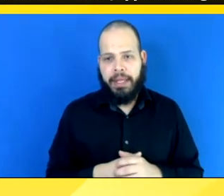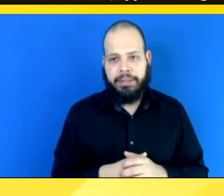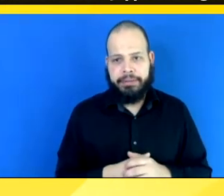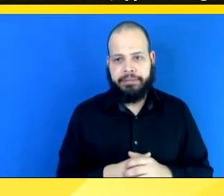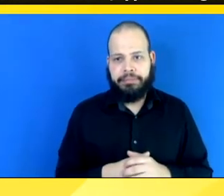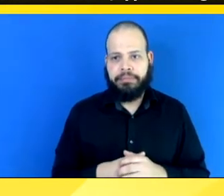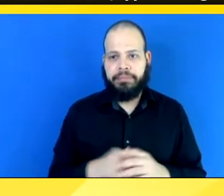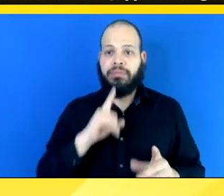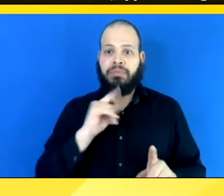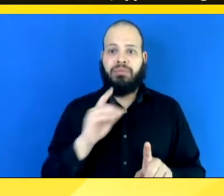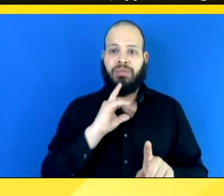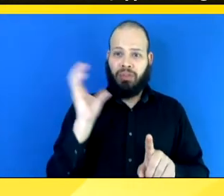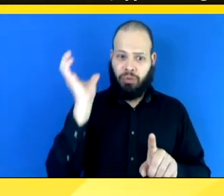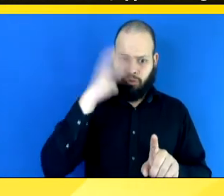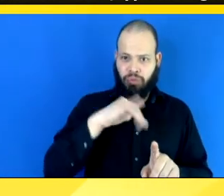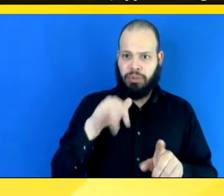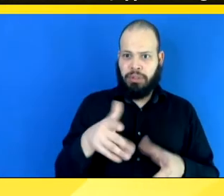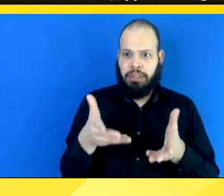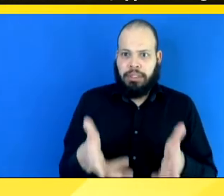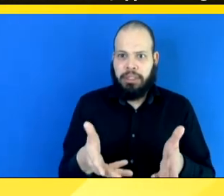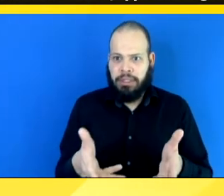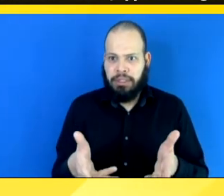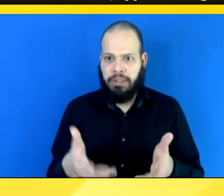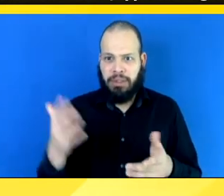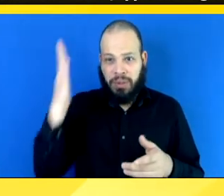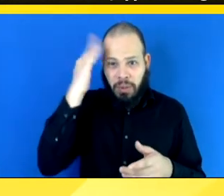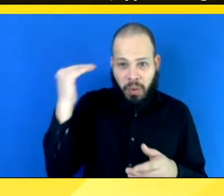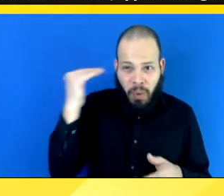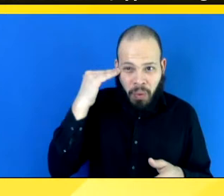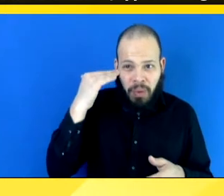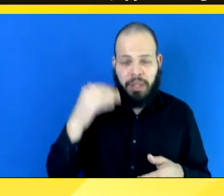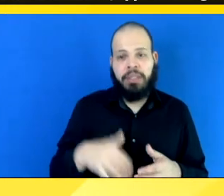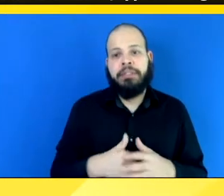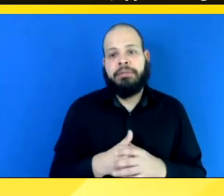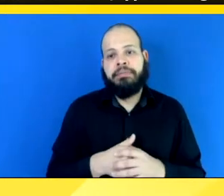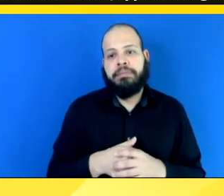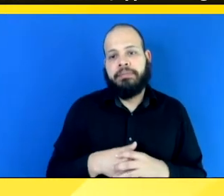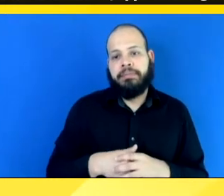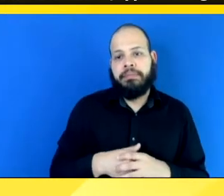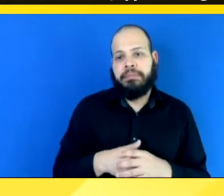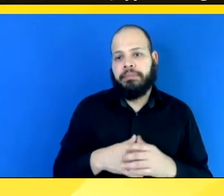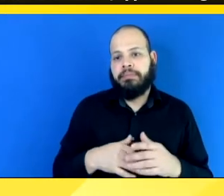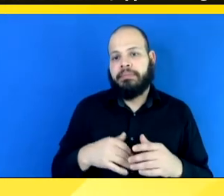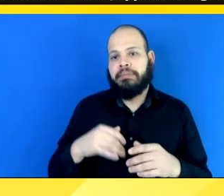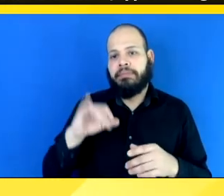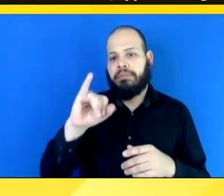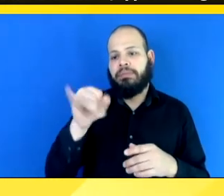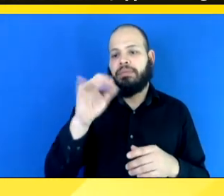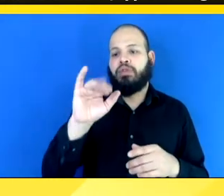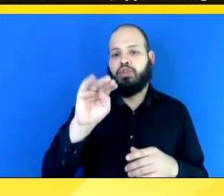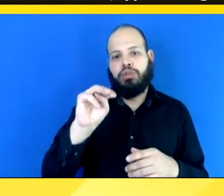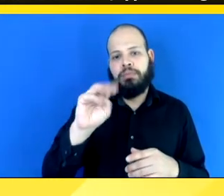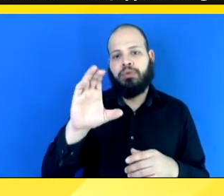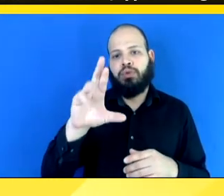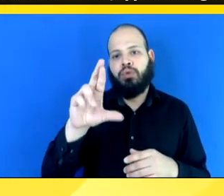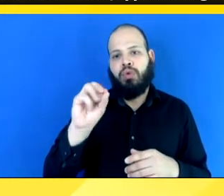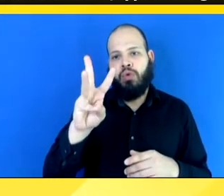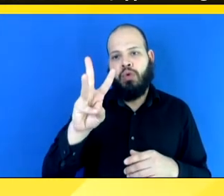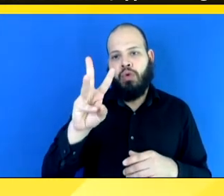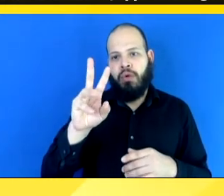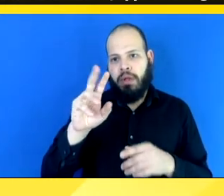that segregation, let me teach you a little history and come to this moment, was really segregation was a political